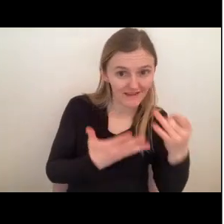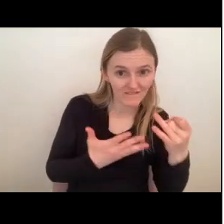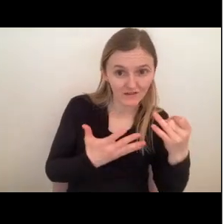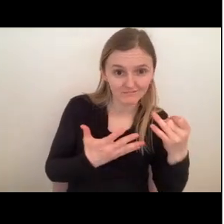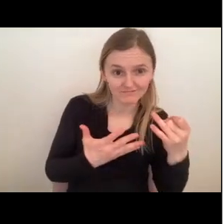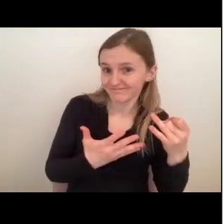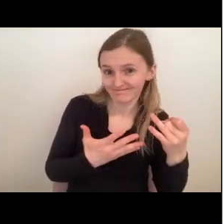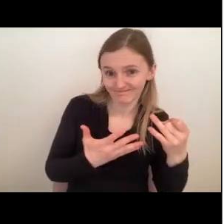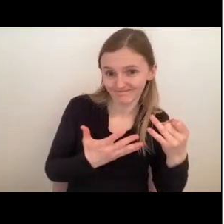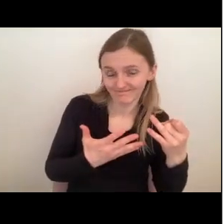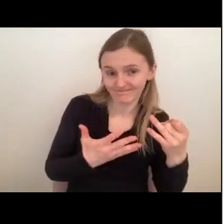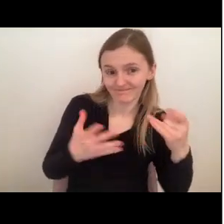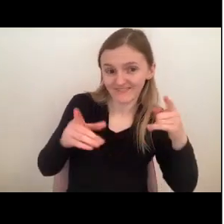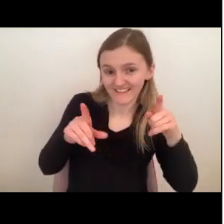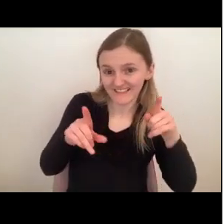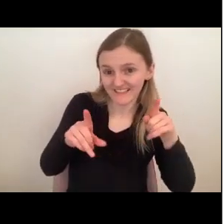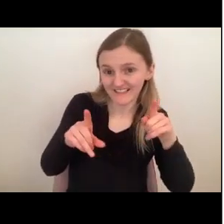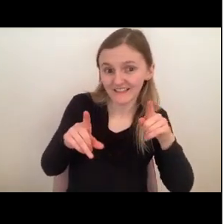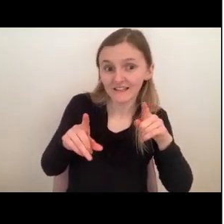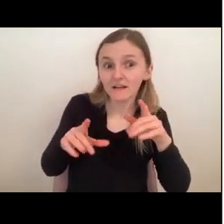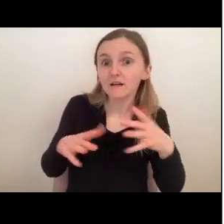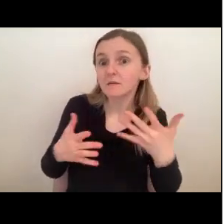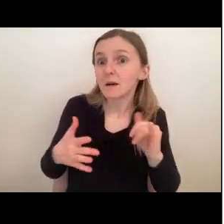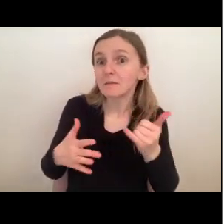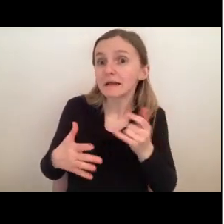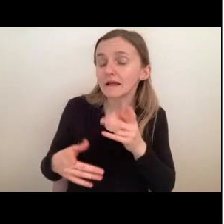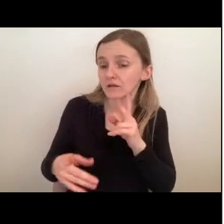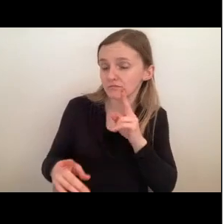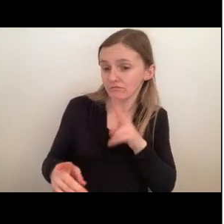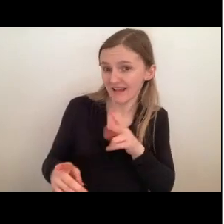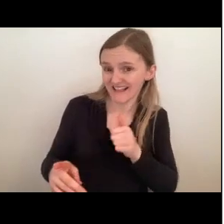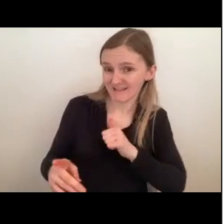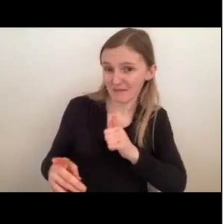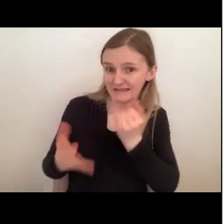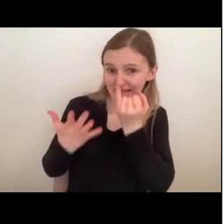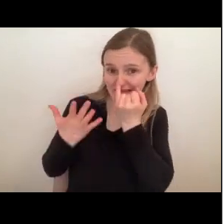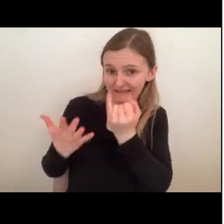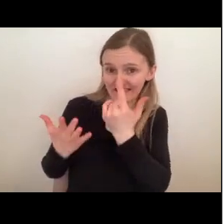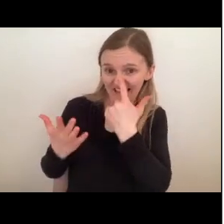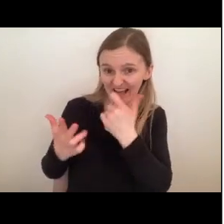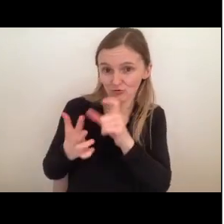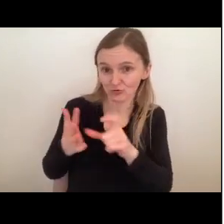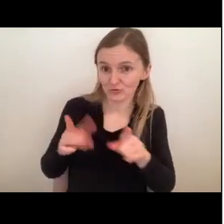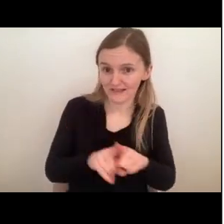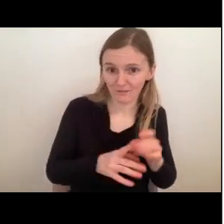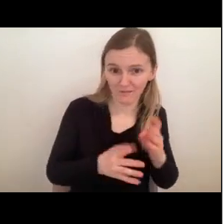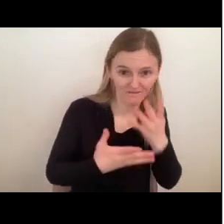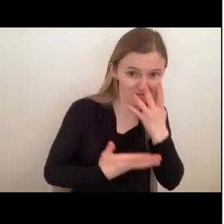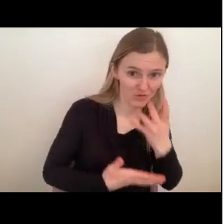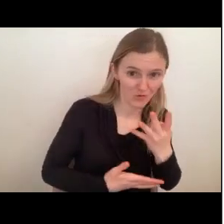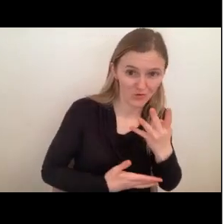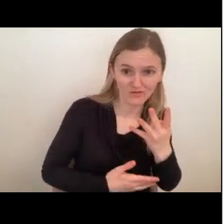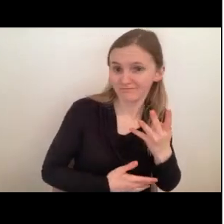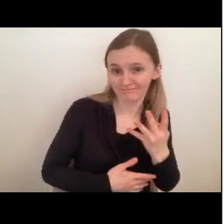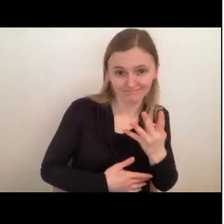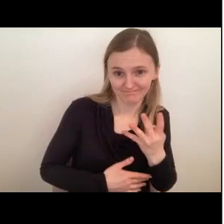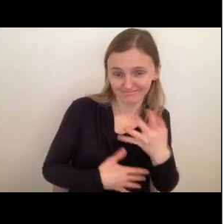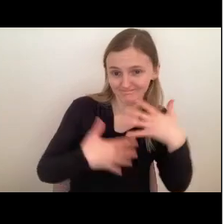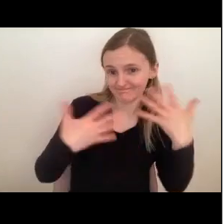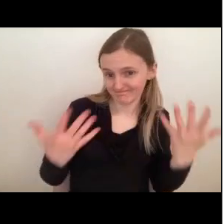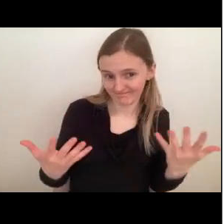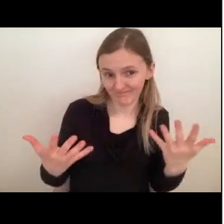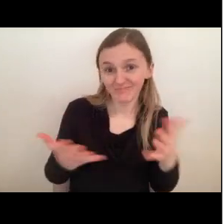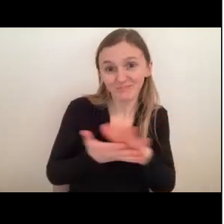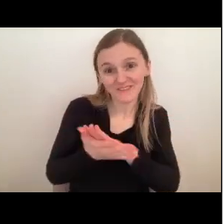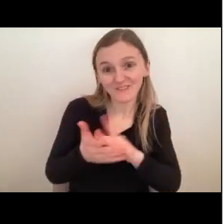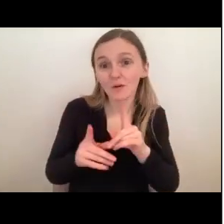our expectations of our 6-year-olds be the same for our 4-year-olds? So for our young people who are